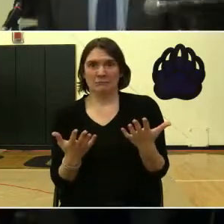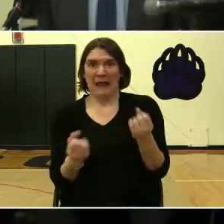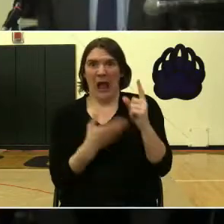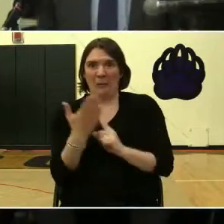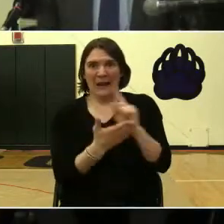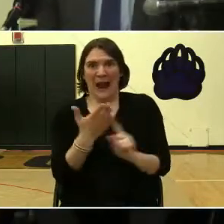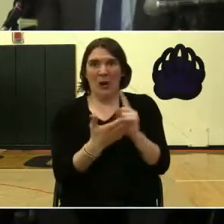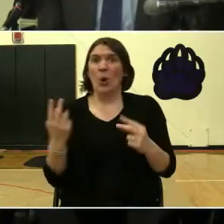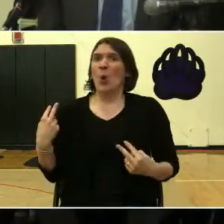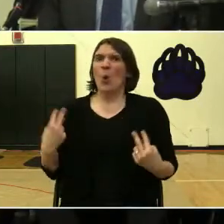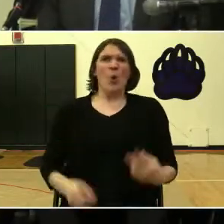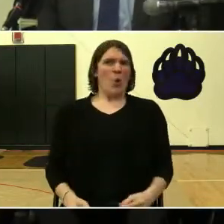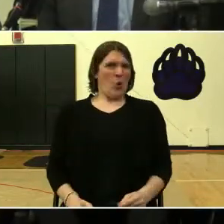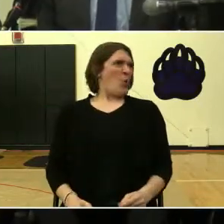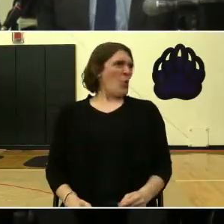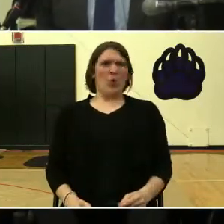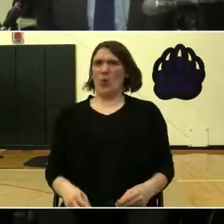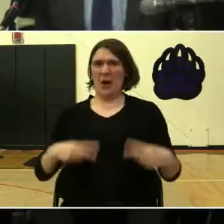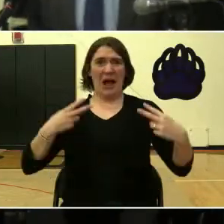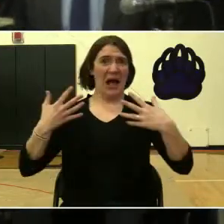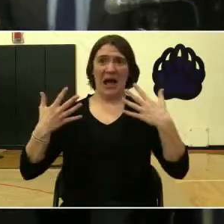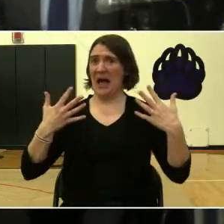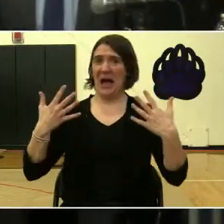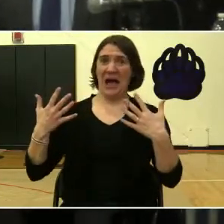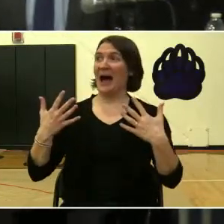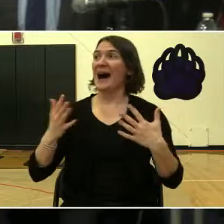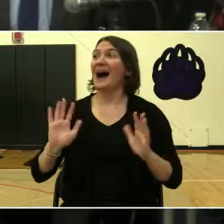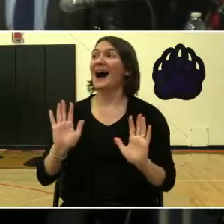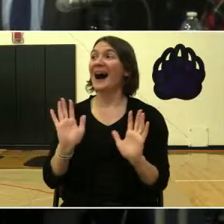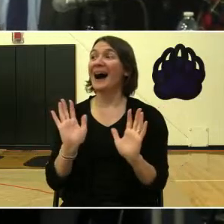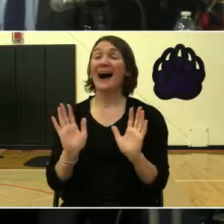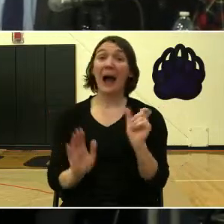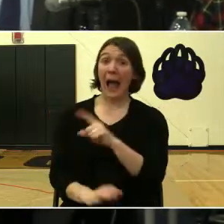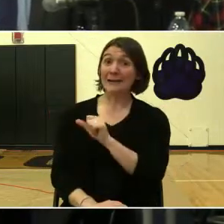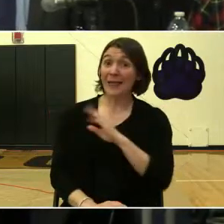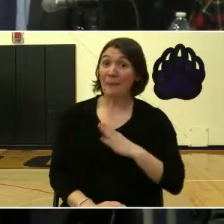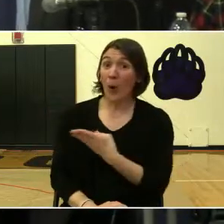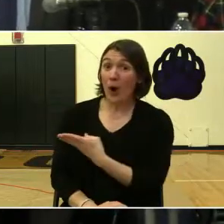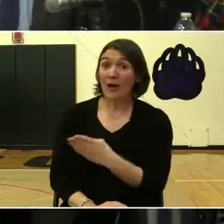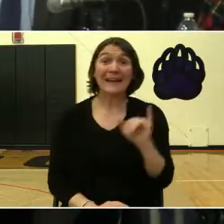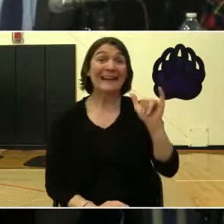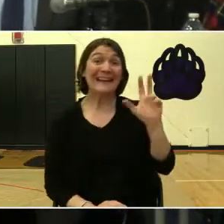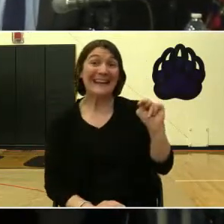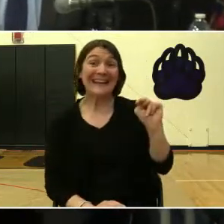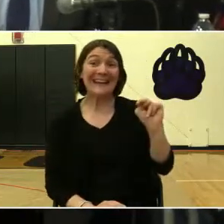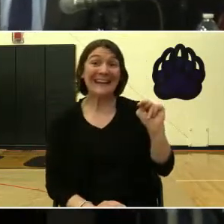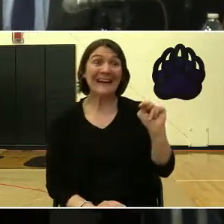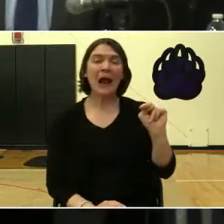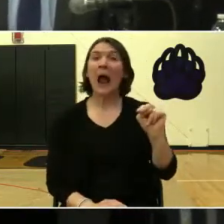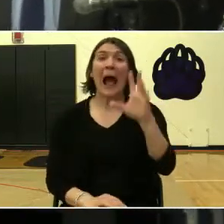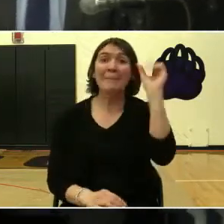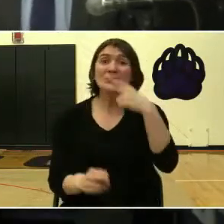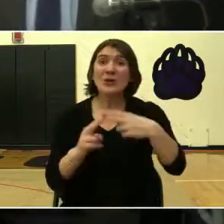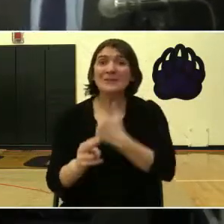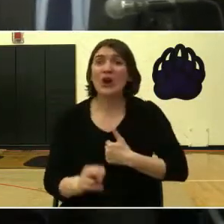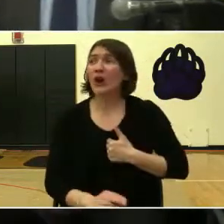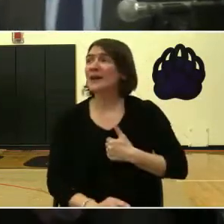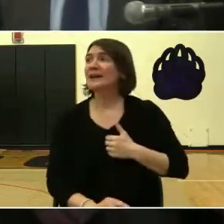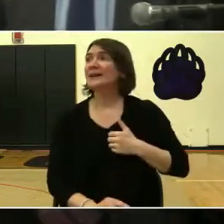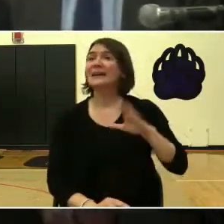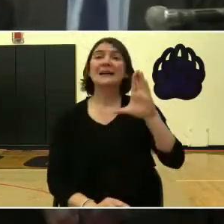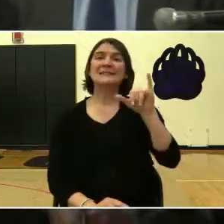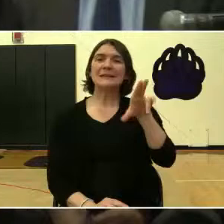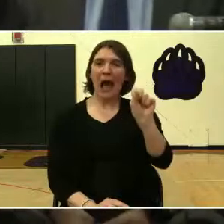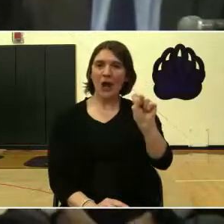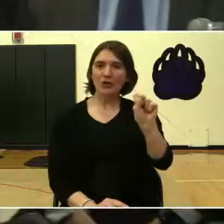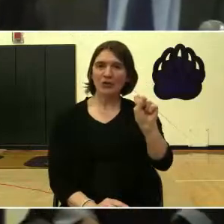yes yeah thank you the administration member the select board is interrogated yeah uh and I didn't catch your name Smith